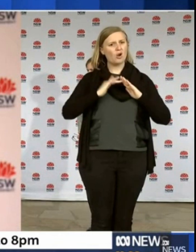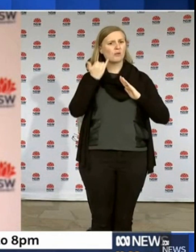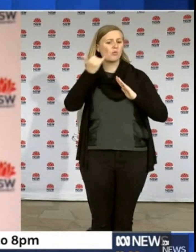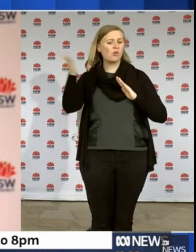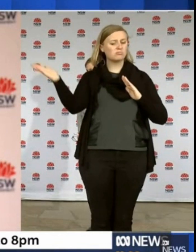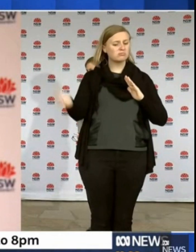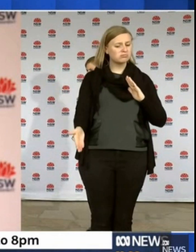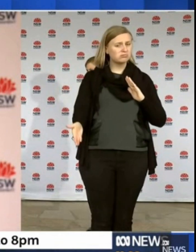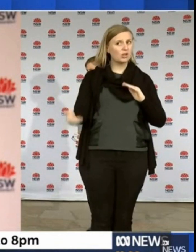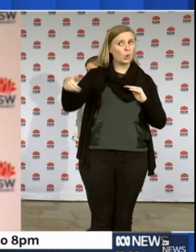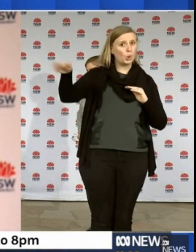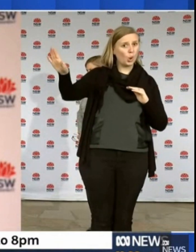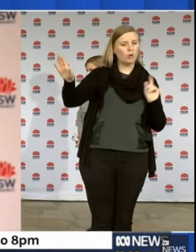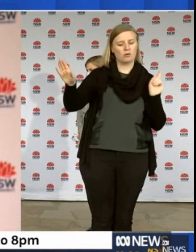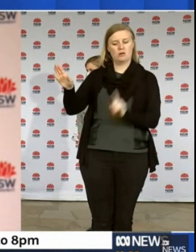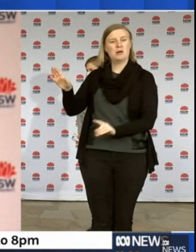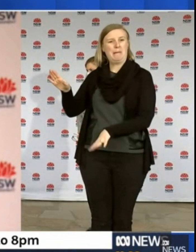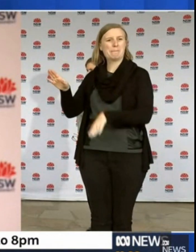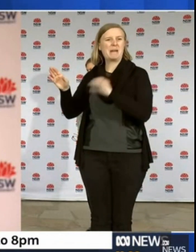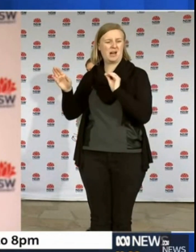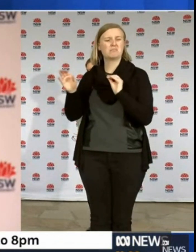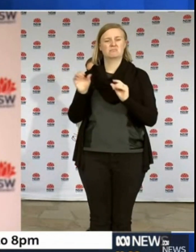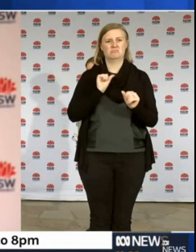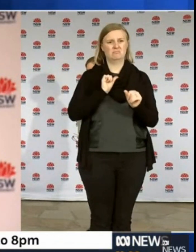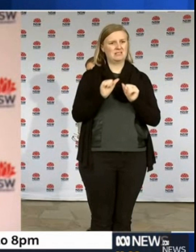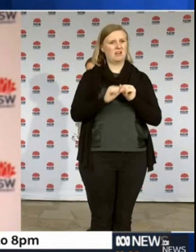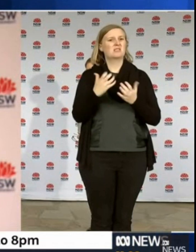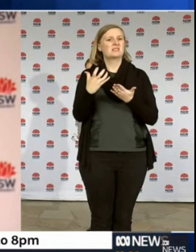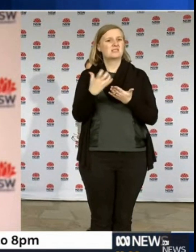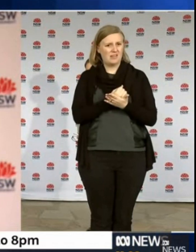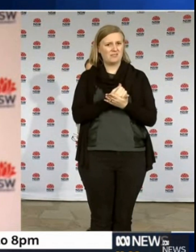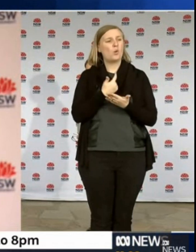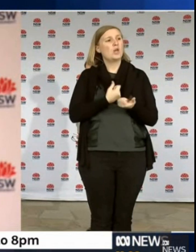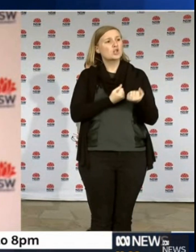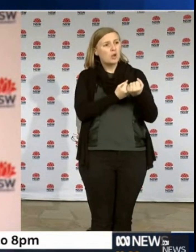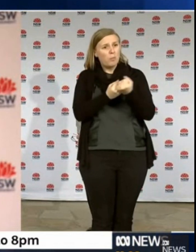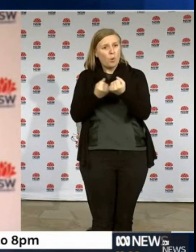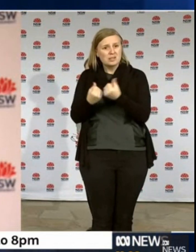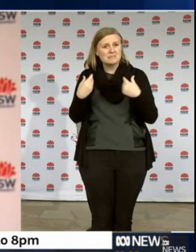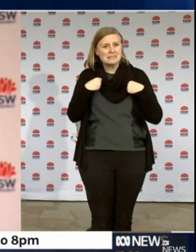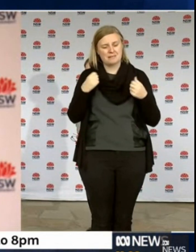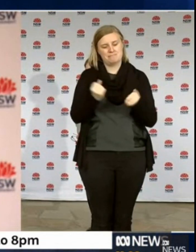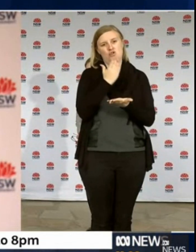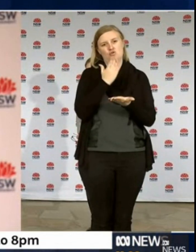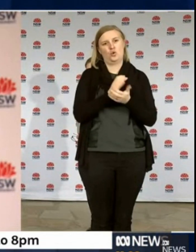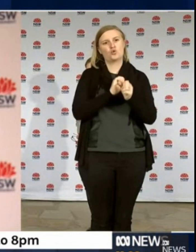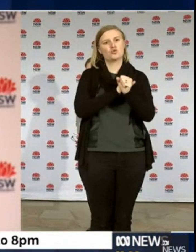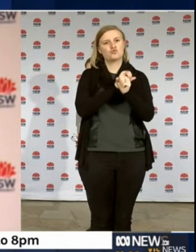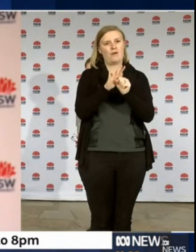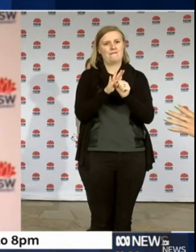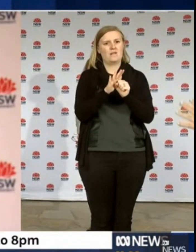support businesses and obviously supporting people to support businesses will be around the COVID safety plans. We need to make sure